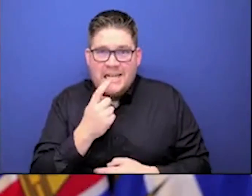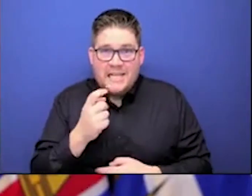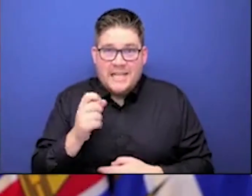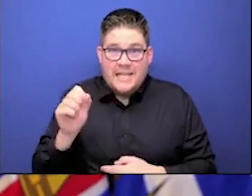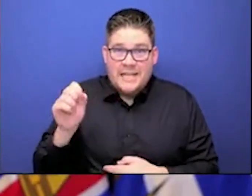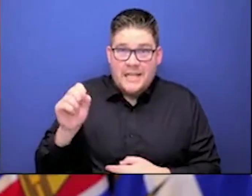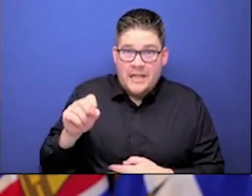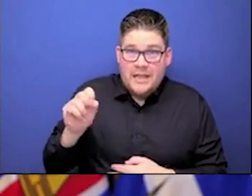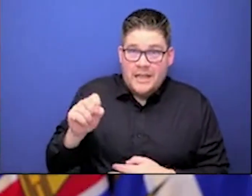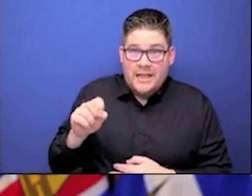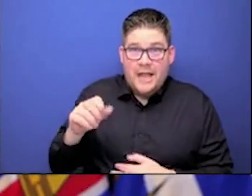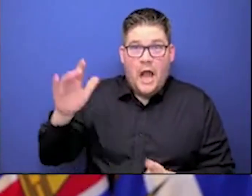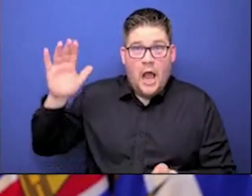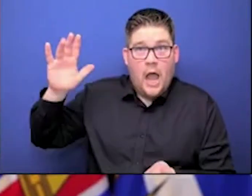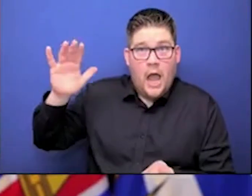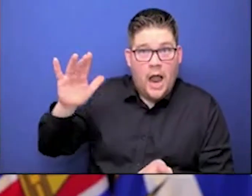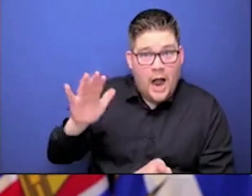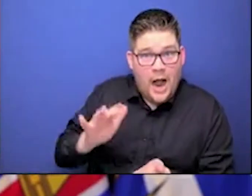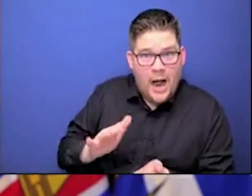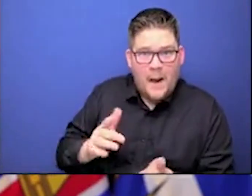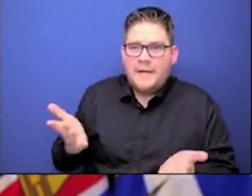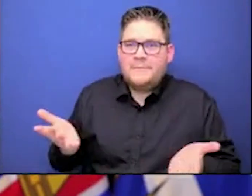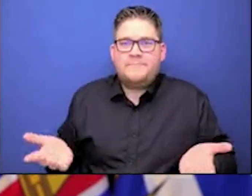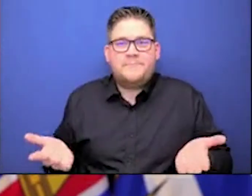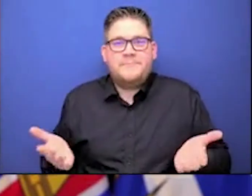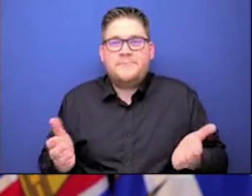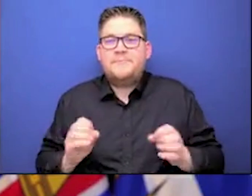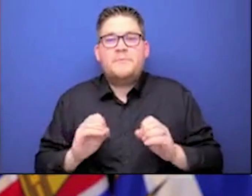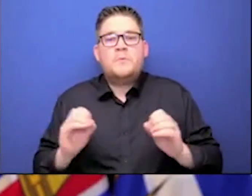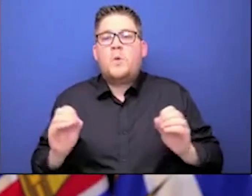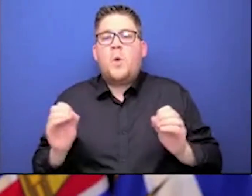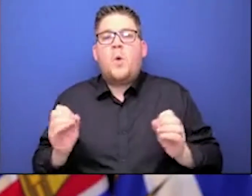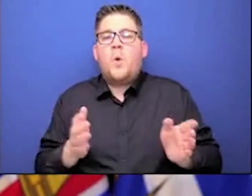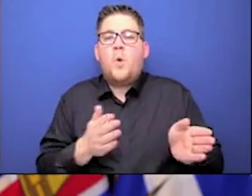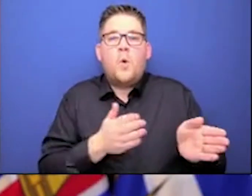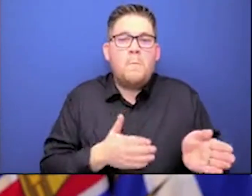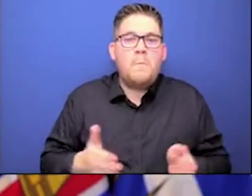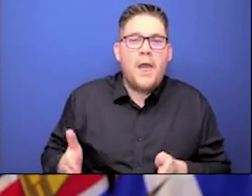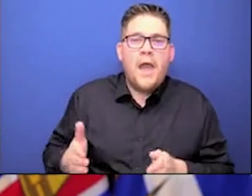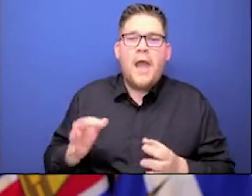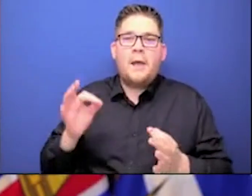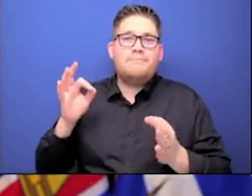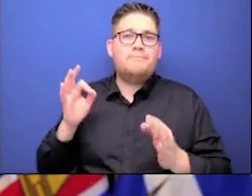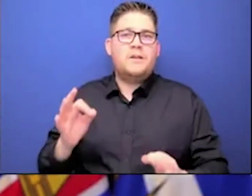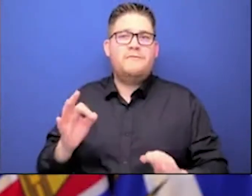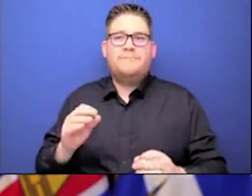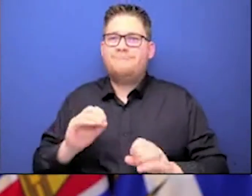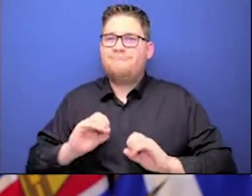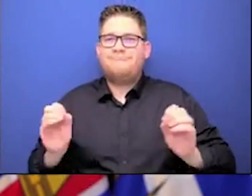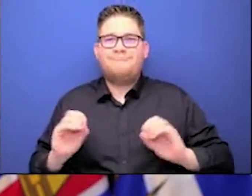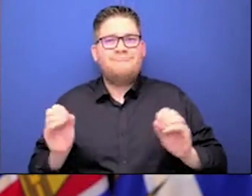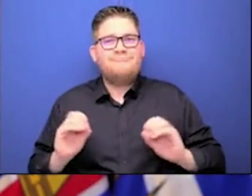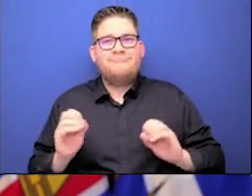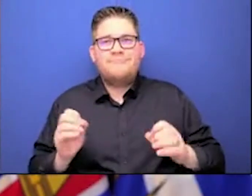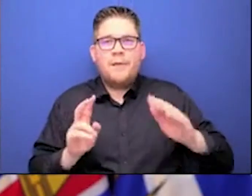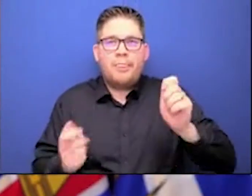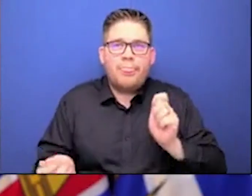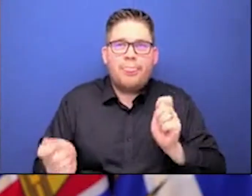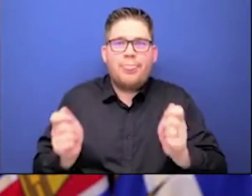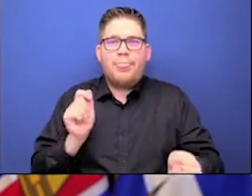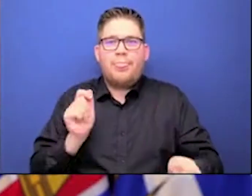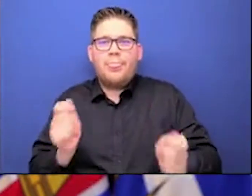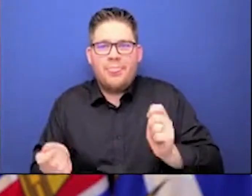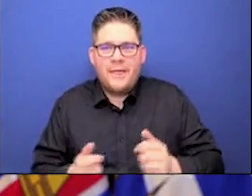I think it was Eisenhower said, no plan survives first contact with the enemy, but we are going to do our best, and we are going to make